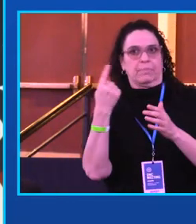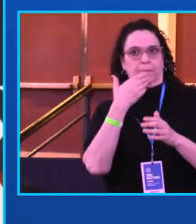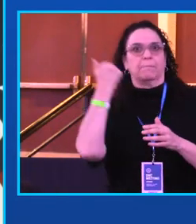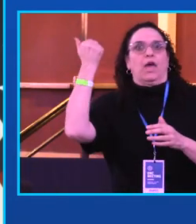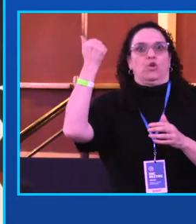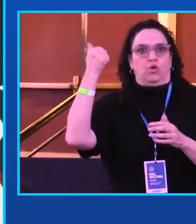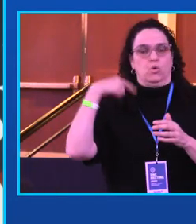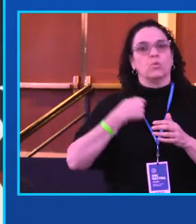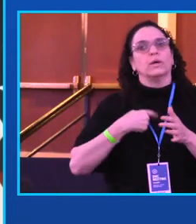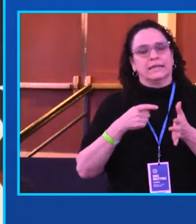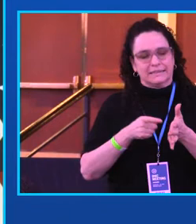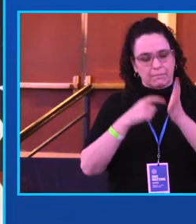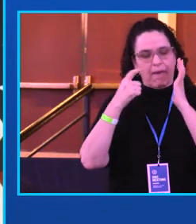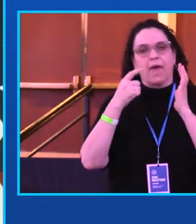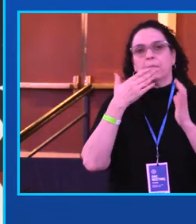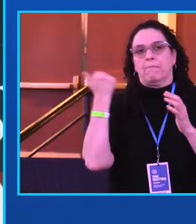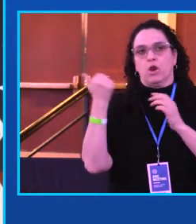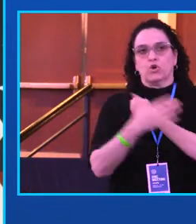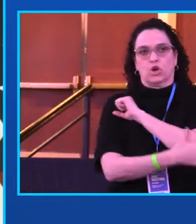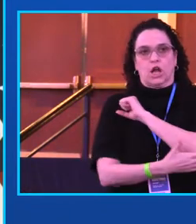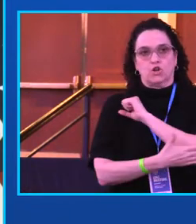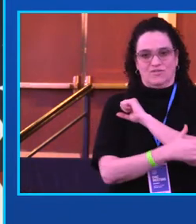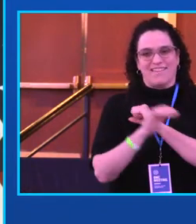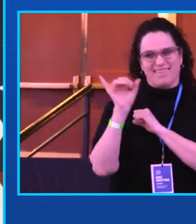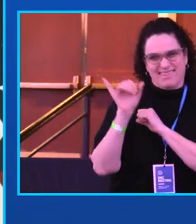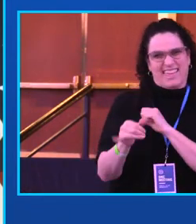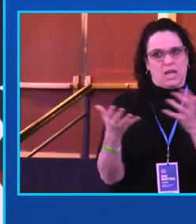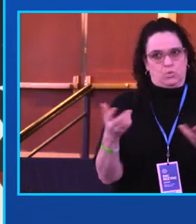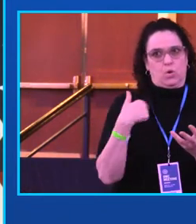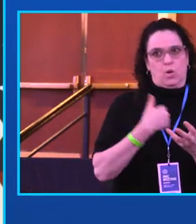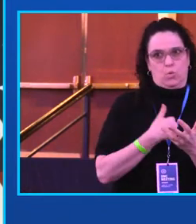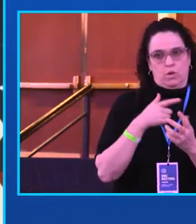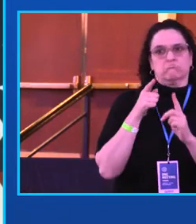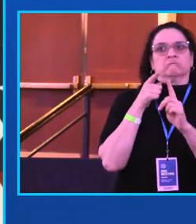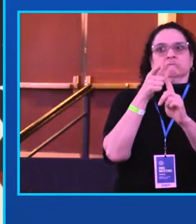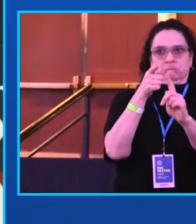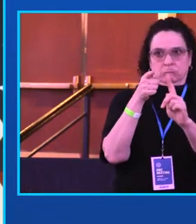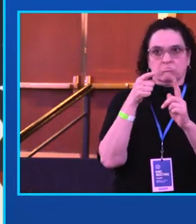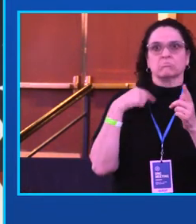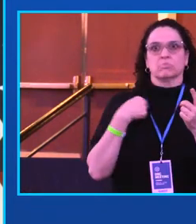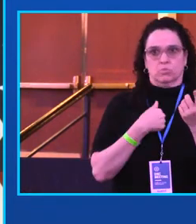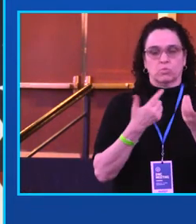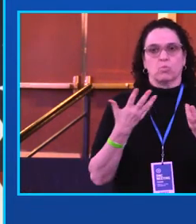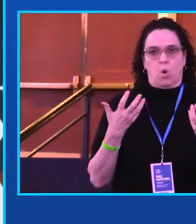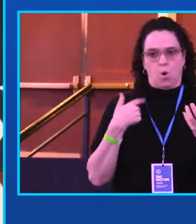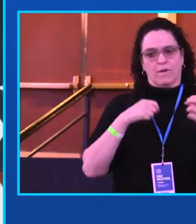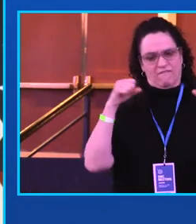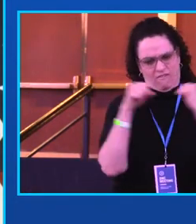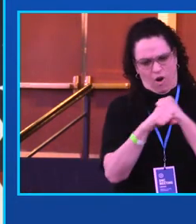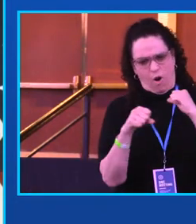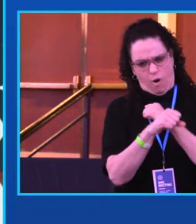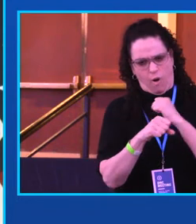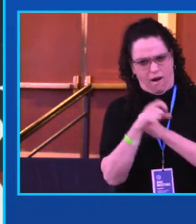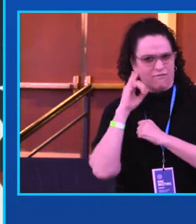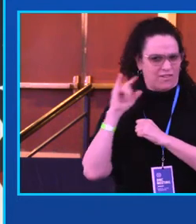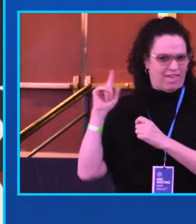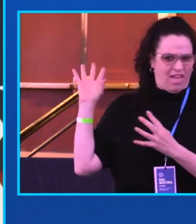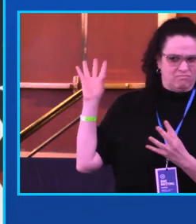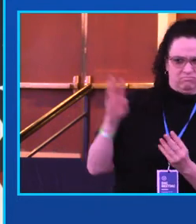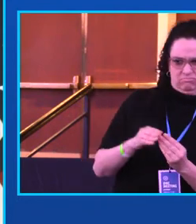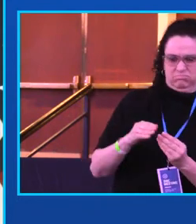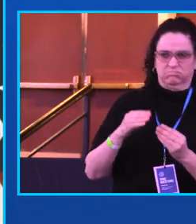better country. This is what we desired and desire. This is what we have fought for down through the